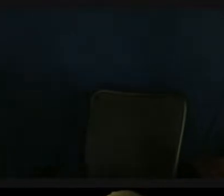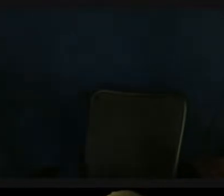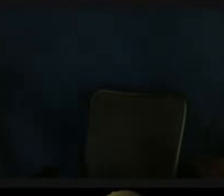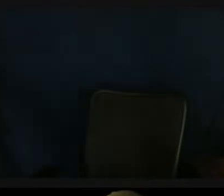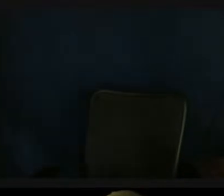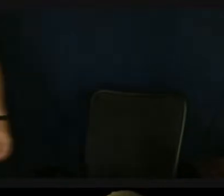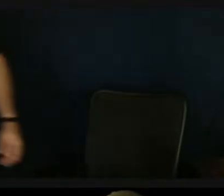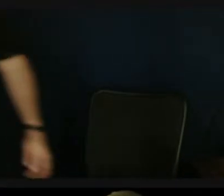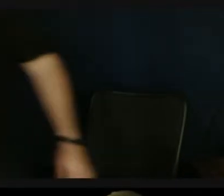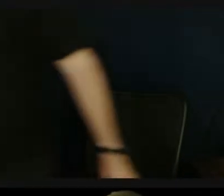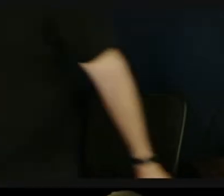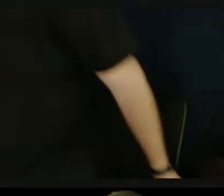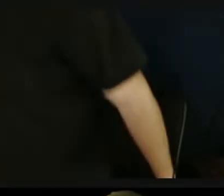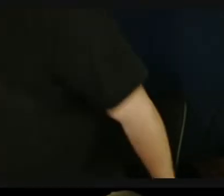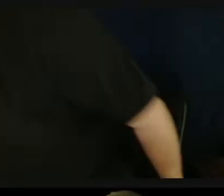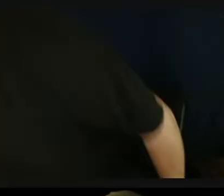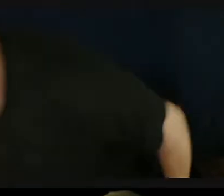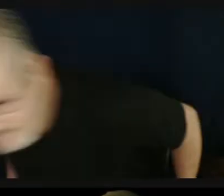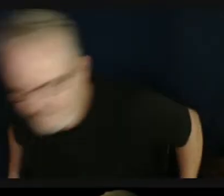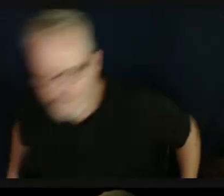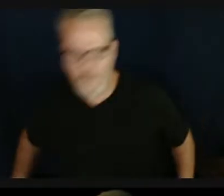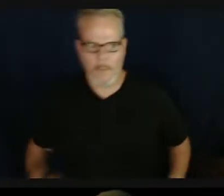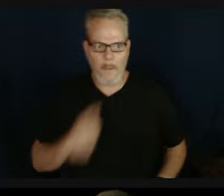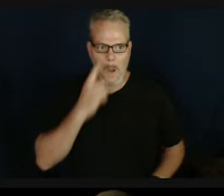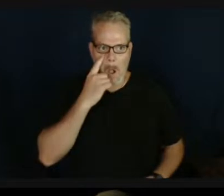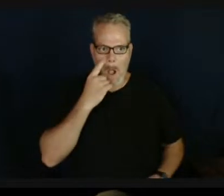different, slightly different view.